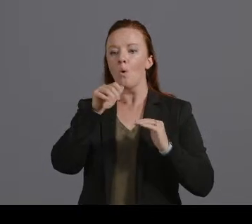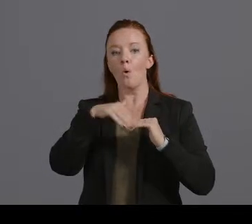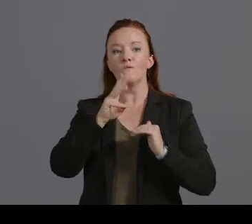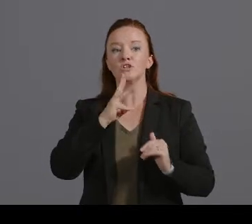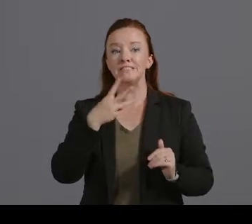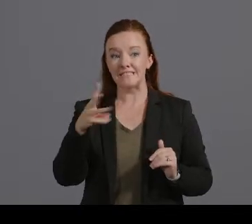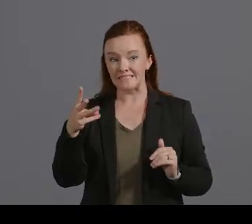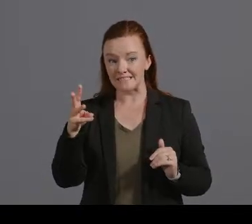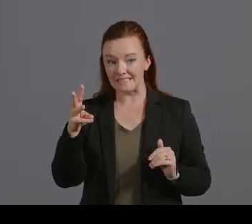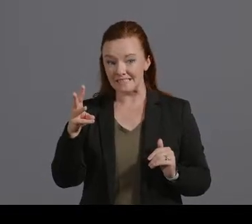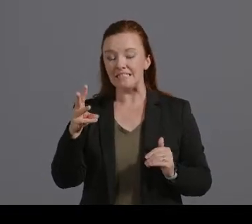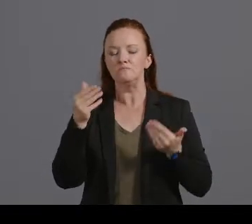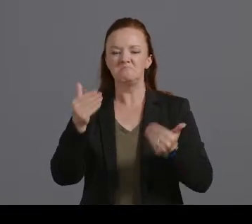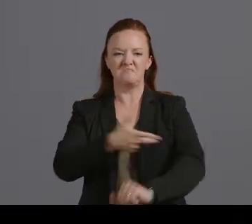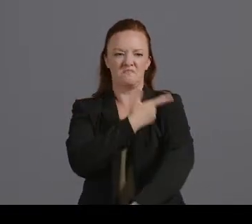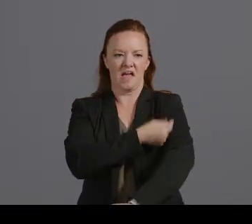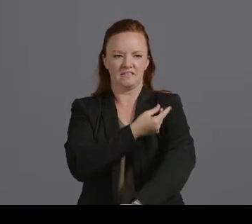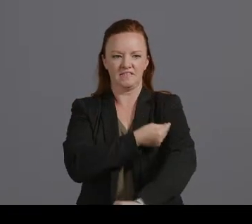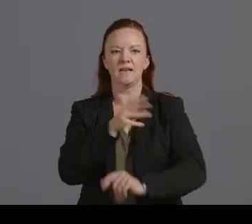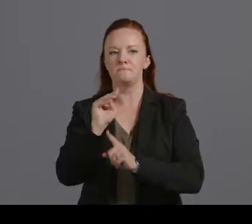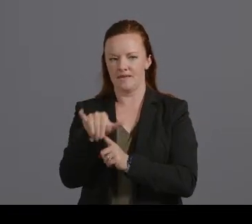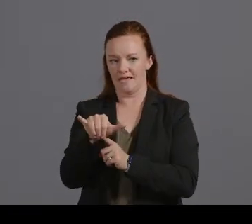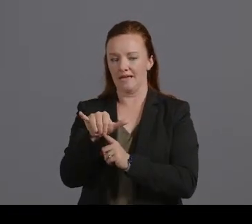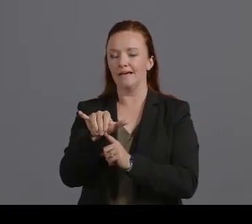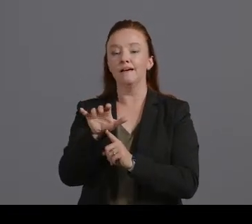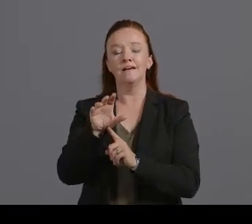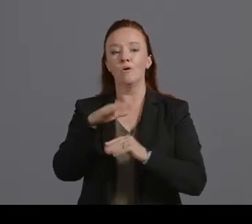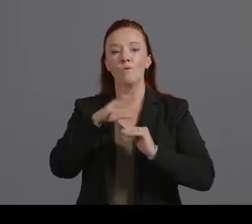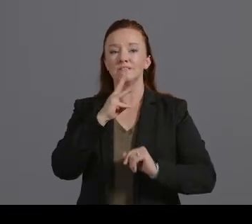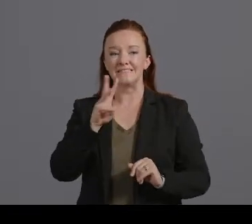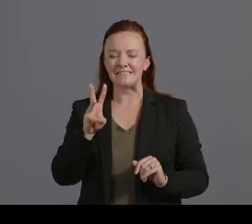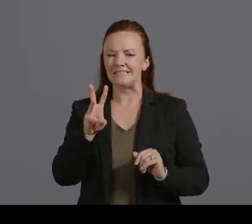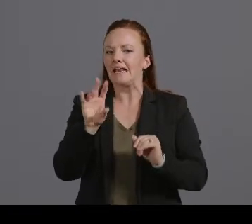everyone who is eligible for the vaccine.